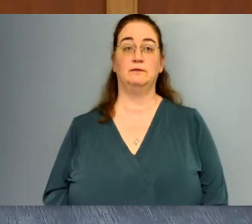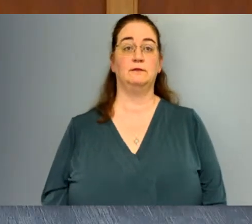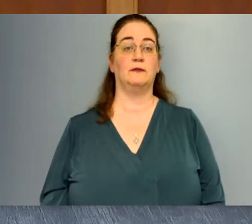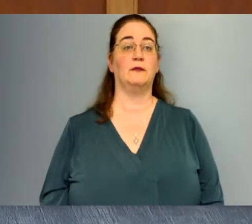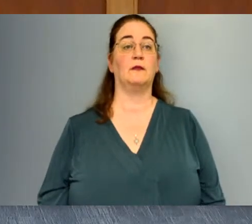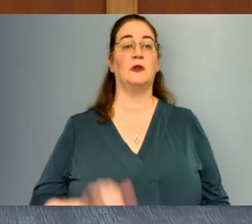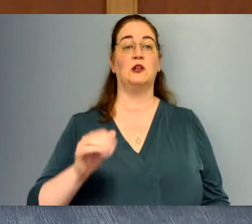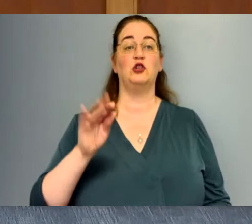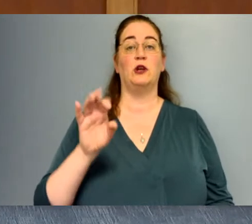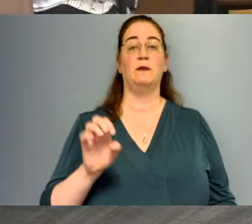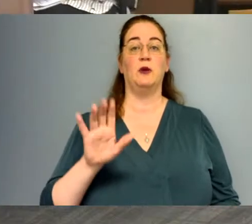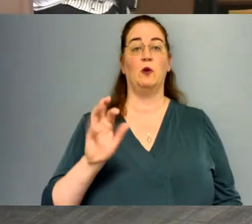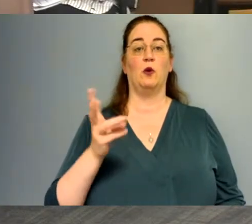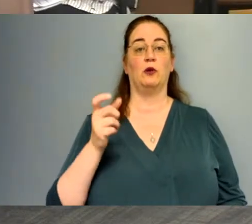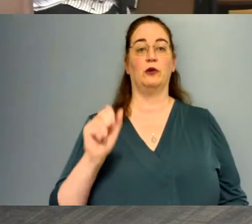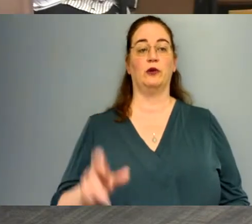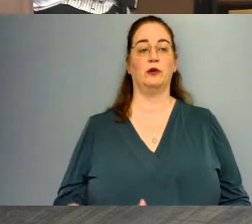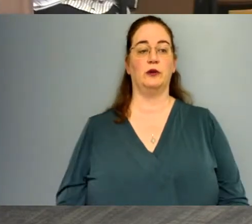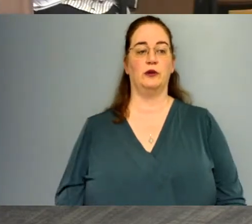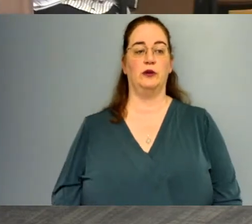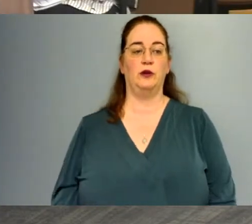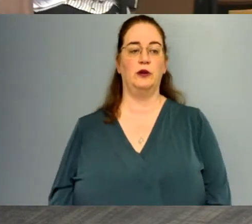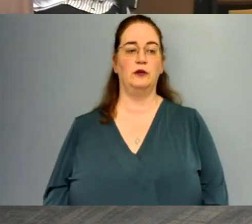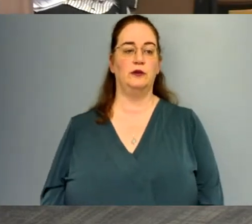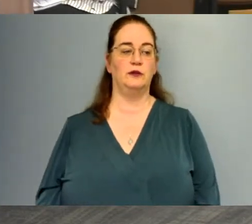Jamie Walker?